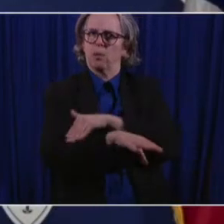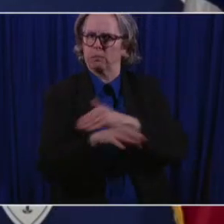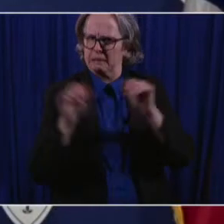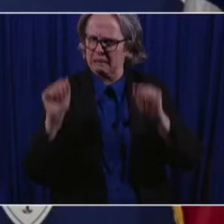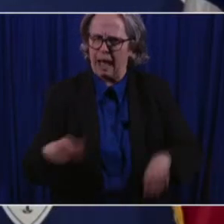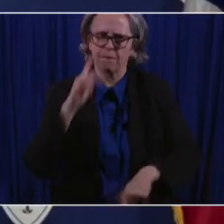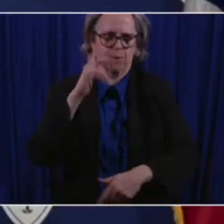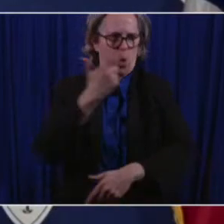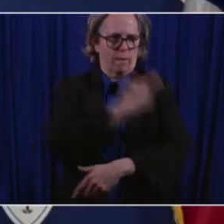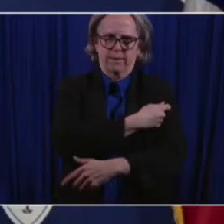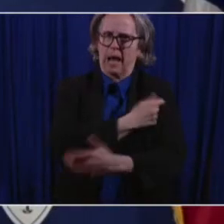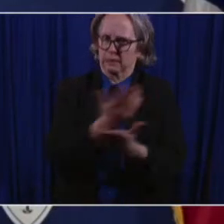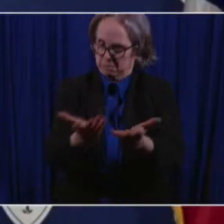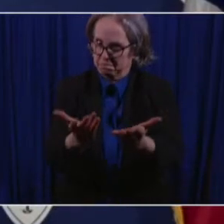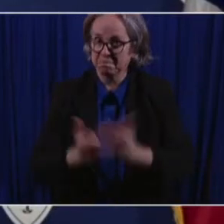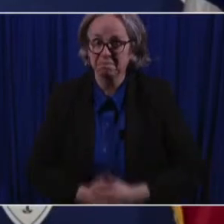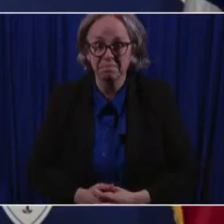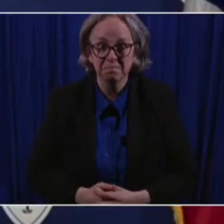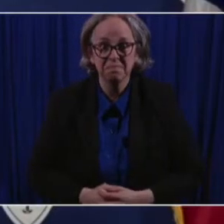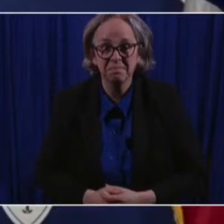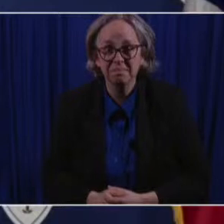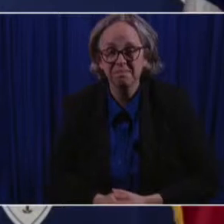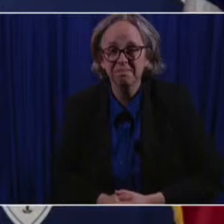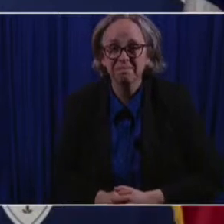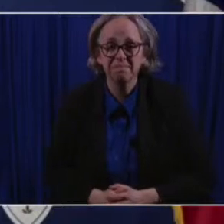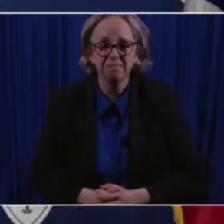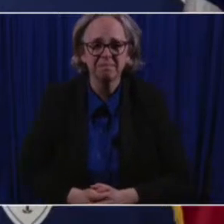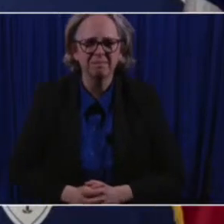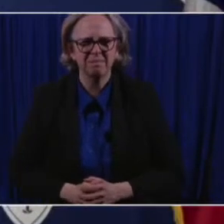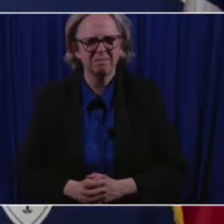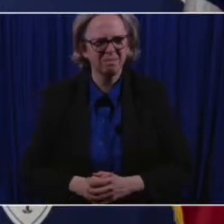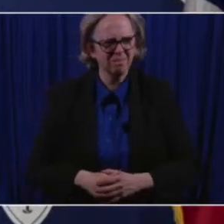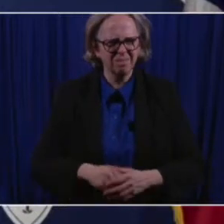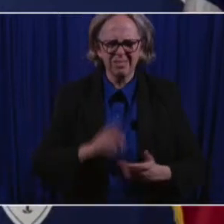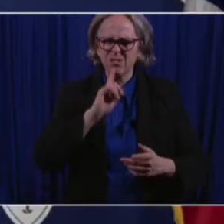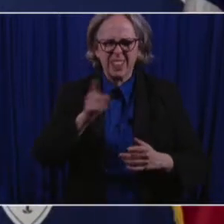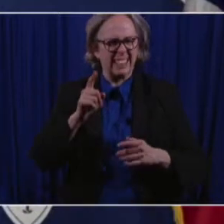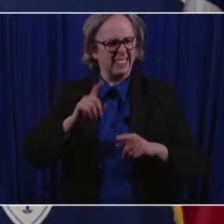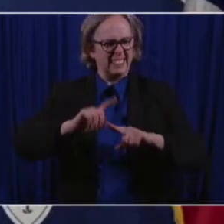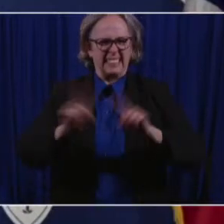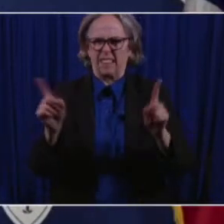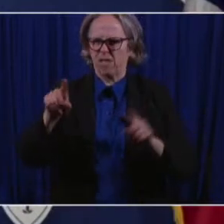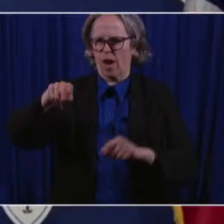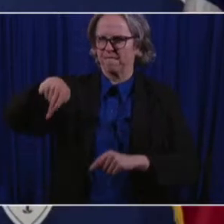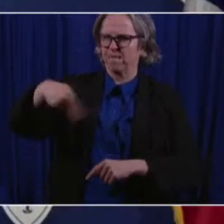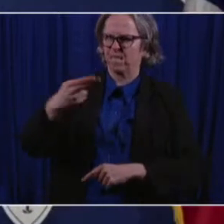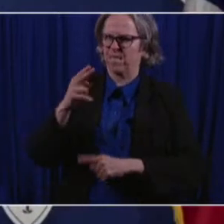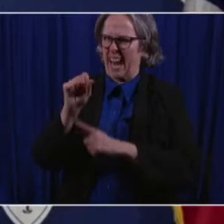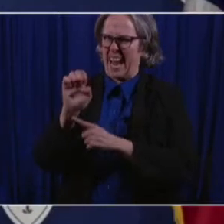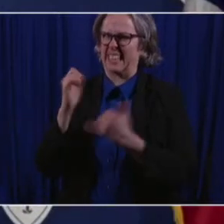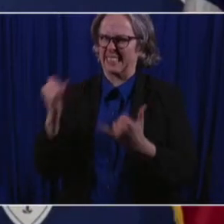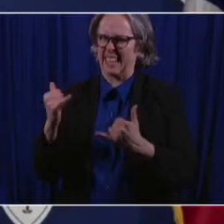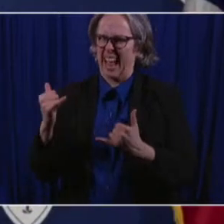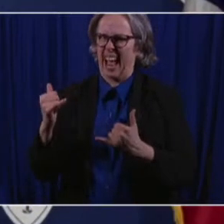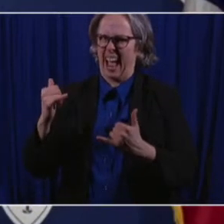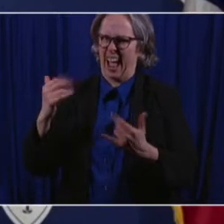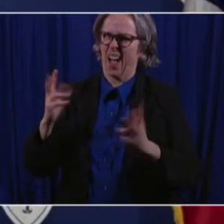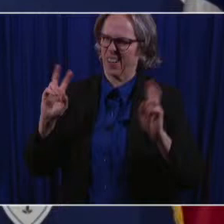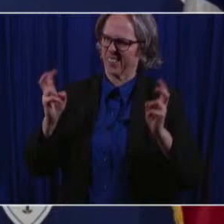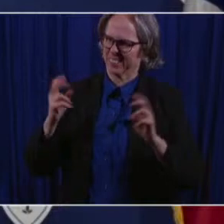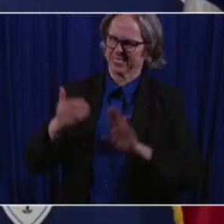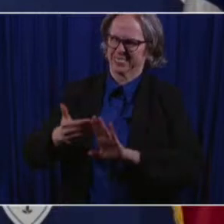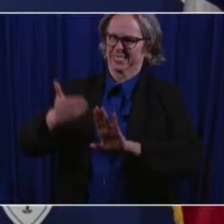We are also, as we've said, in a really a different phase of this. And so we're asking our health departments and other providers to work with